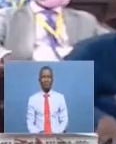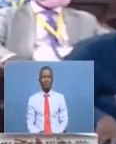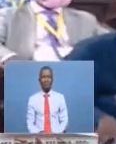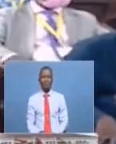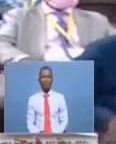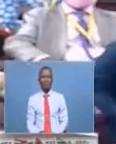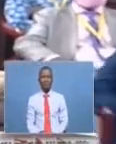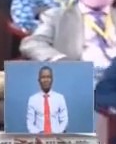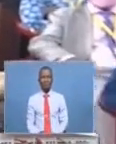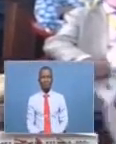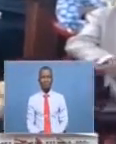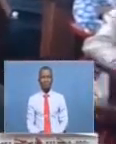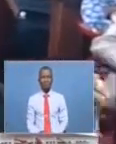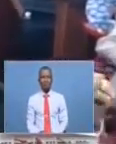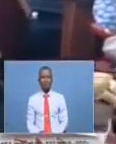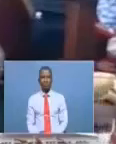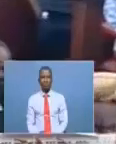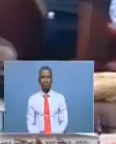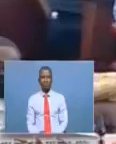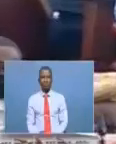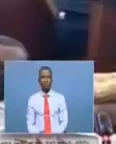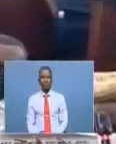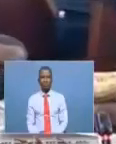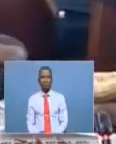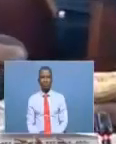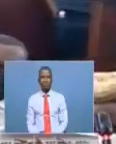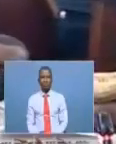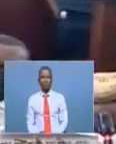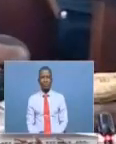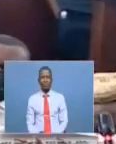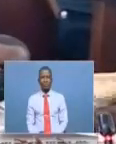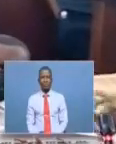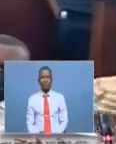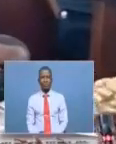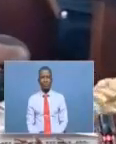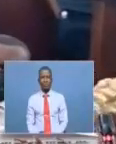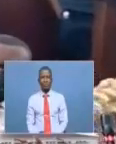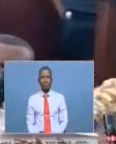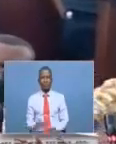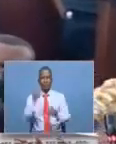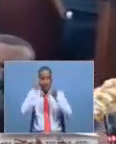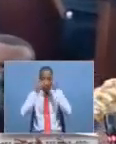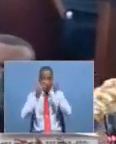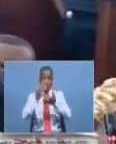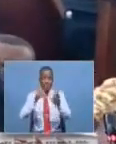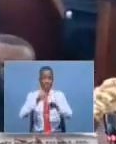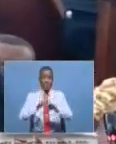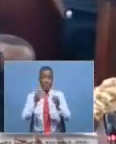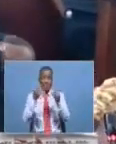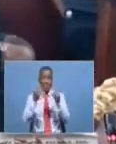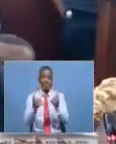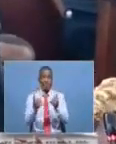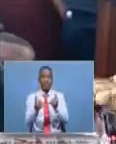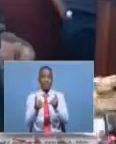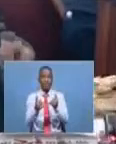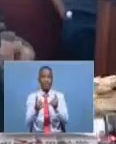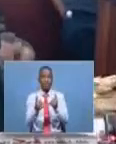having to answer the interrogatories. We are not going to be prejudiced because you